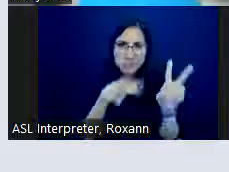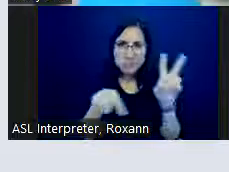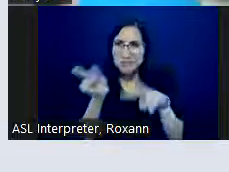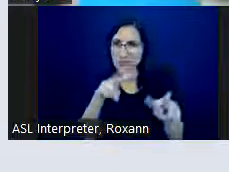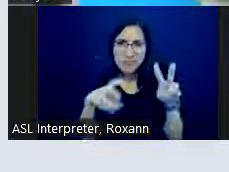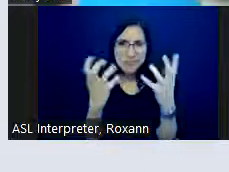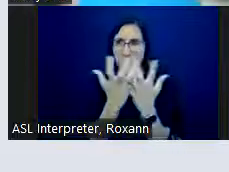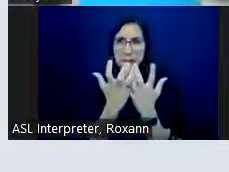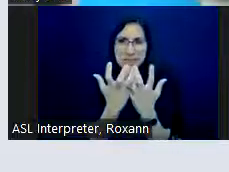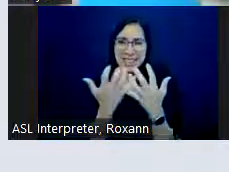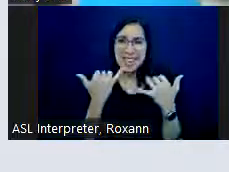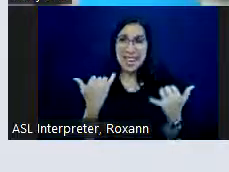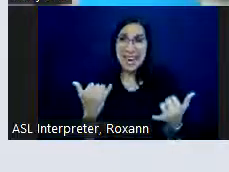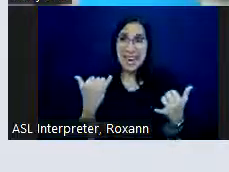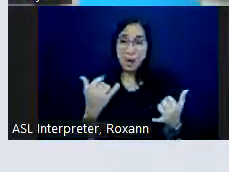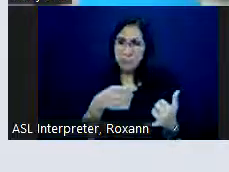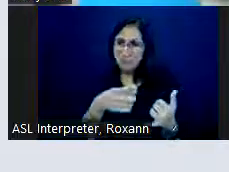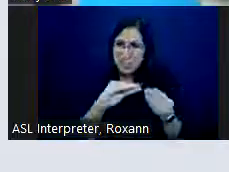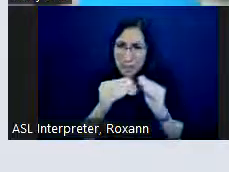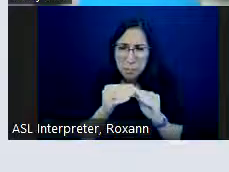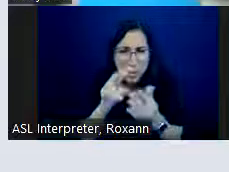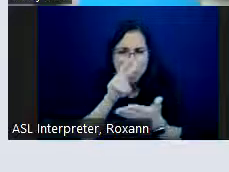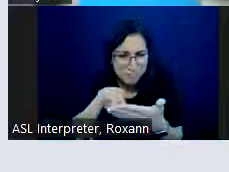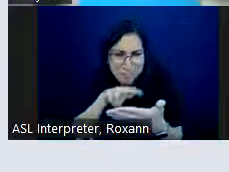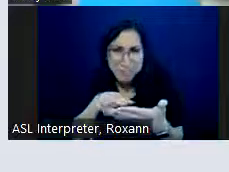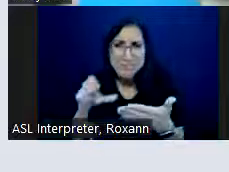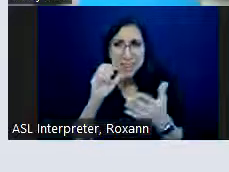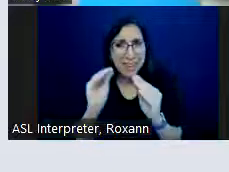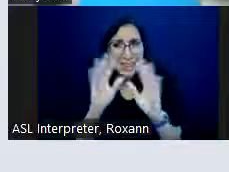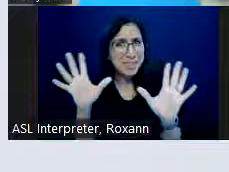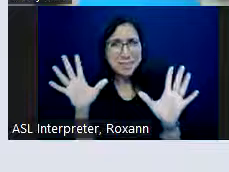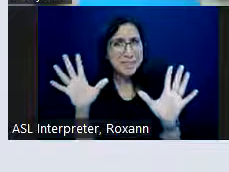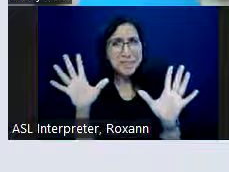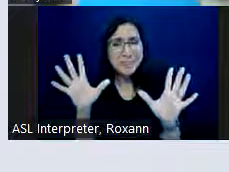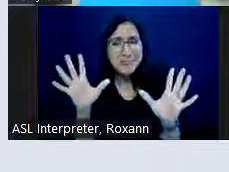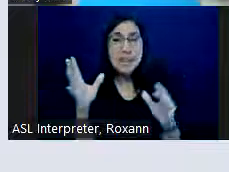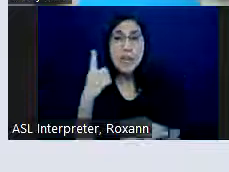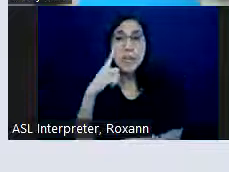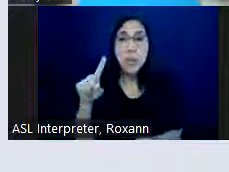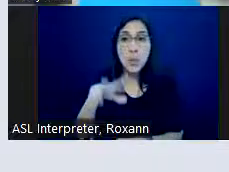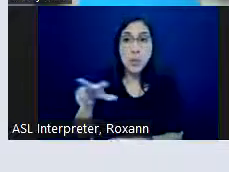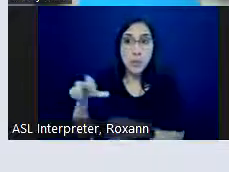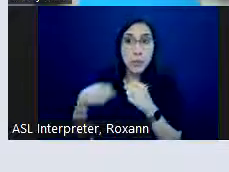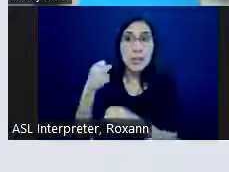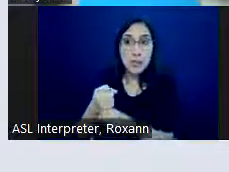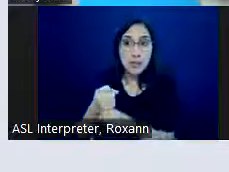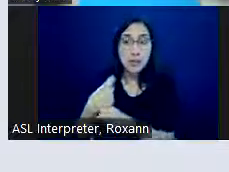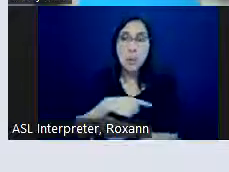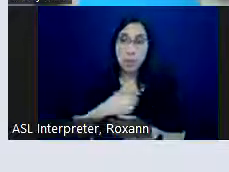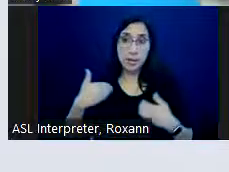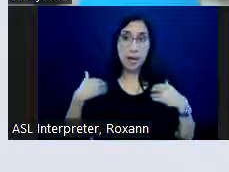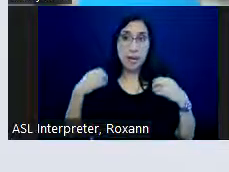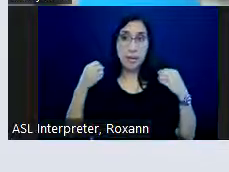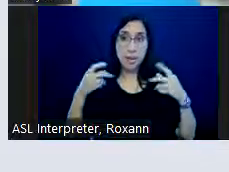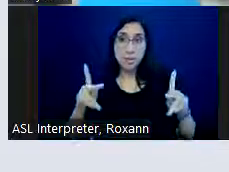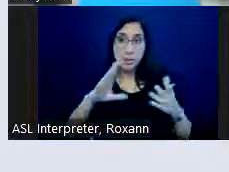to not make sense. Because for 33 years, we've had opportunities to grow, to learn,